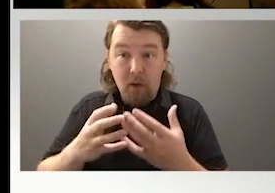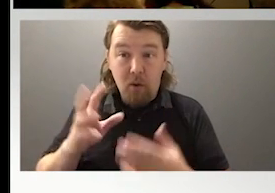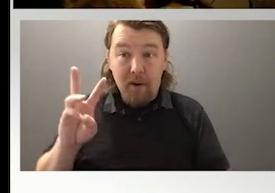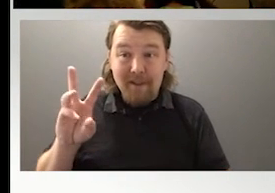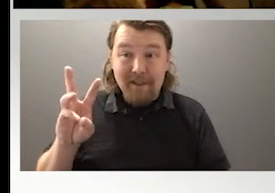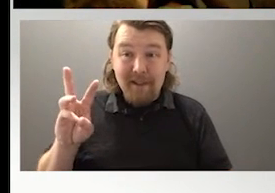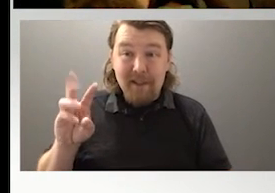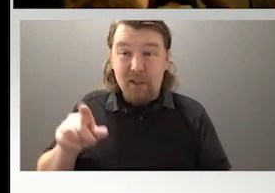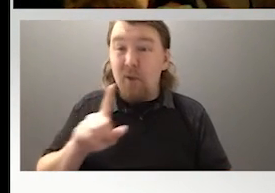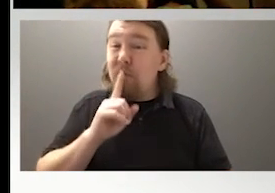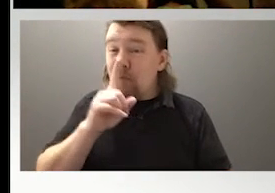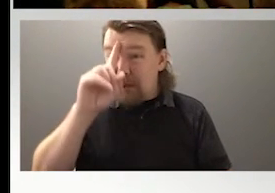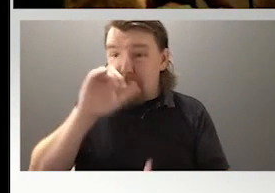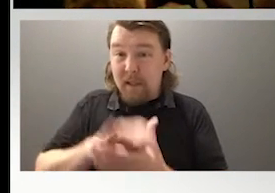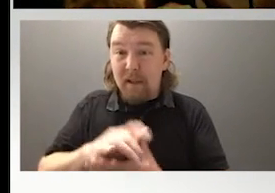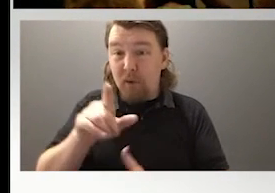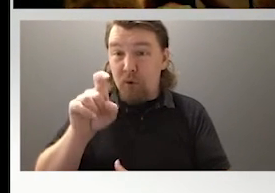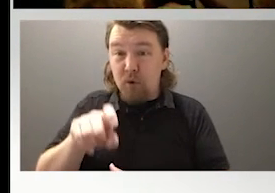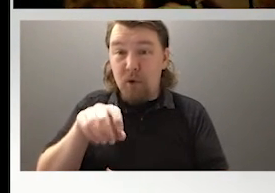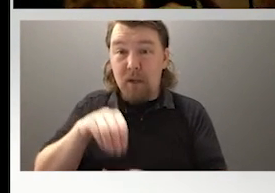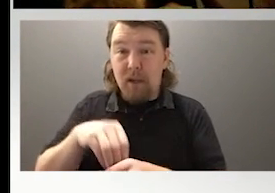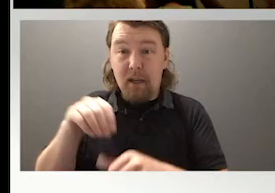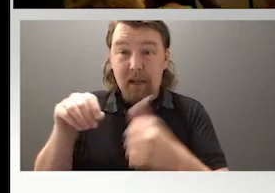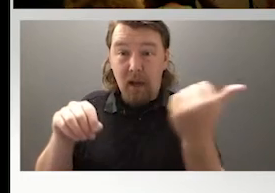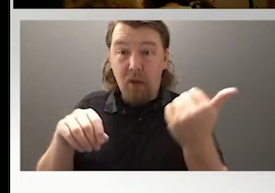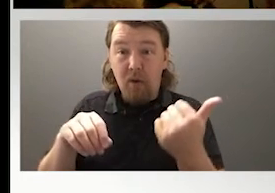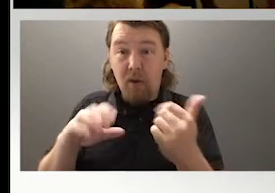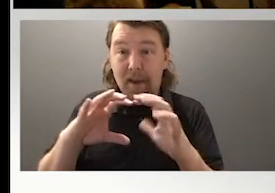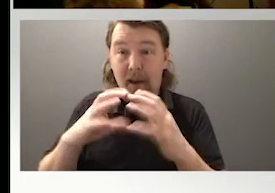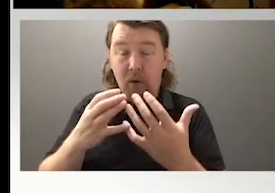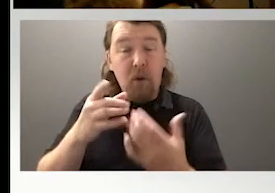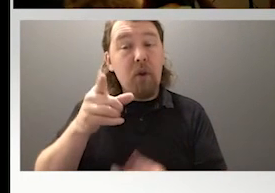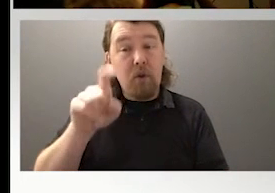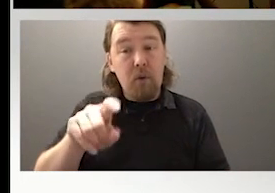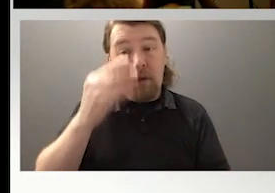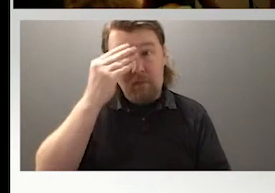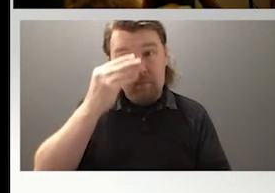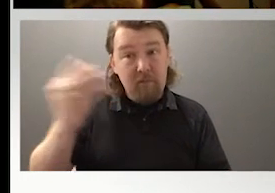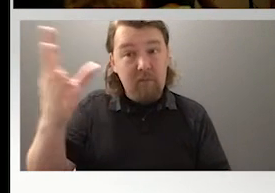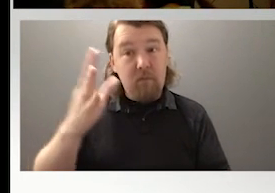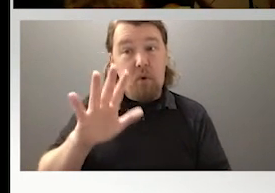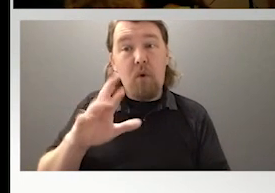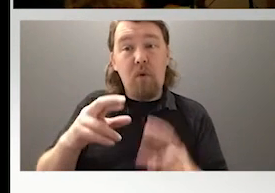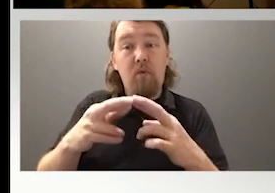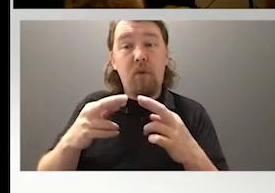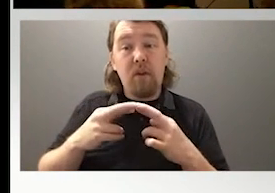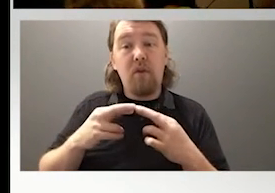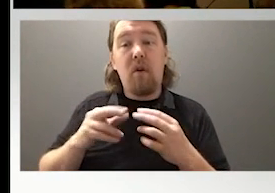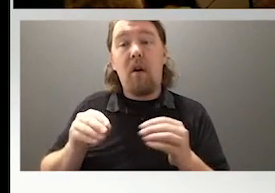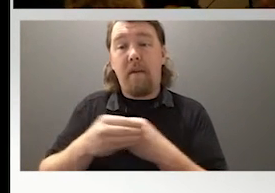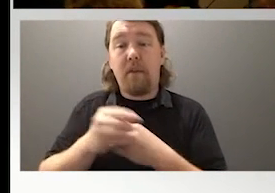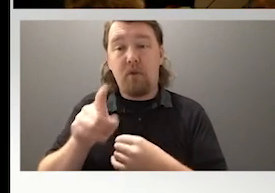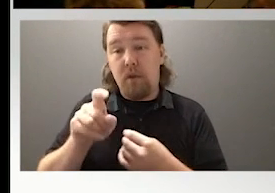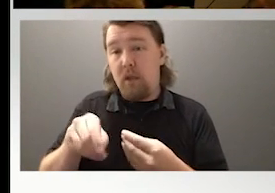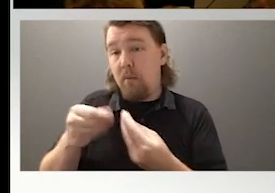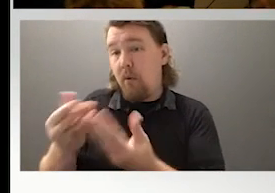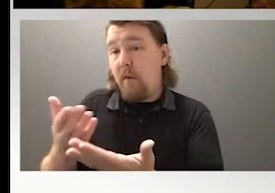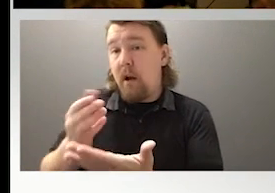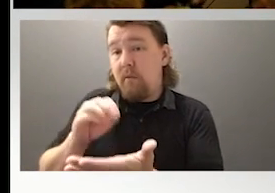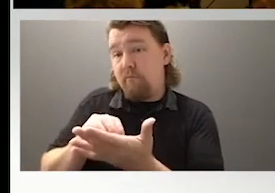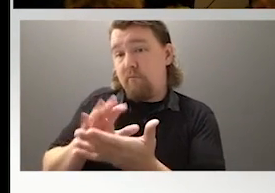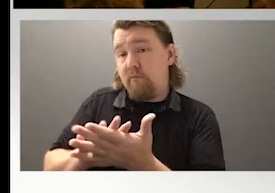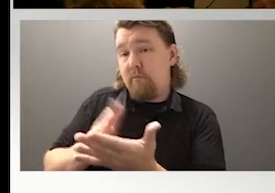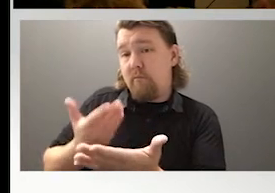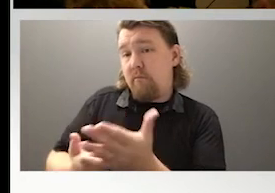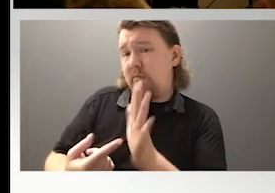6 and you really believe that you should be in one of the others, you need to notify your regional office. You need to provide documentation to say, but wait a